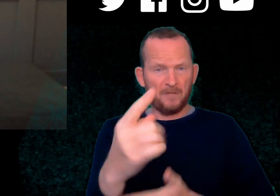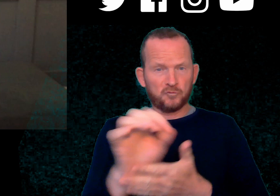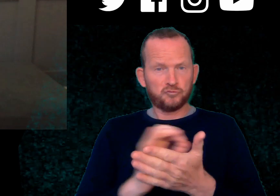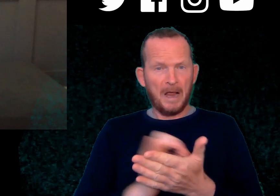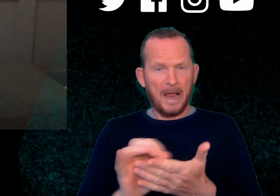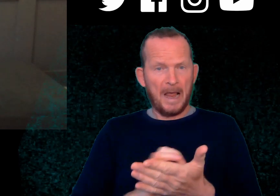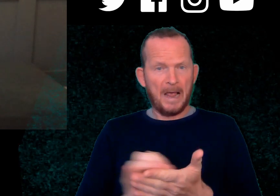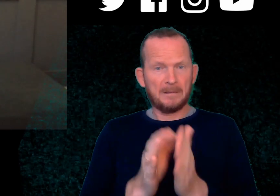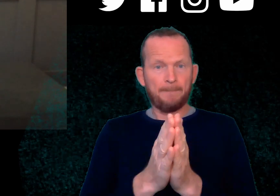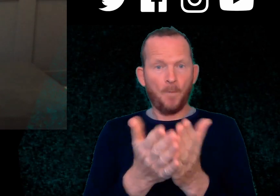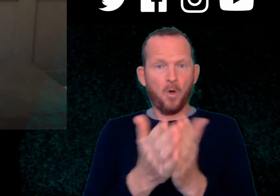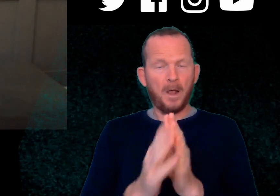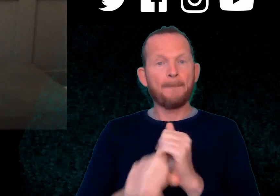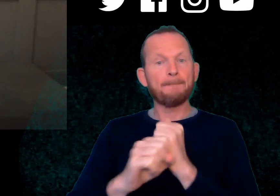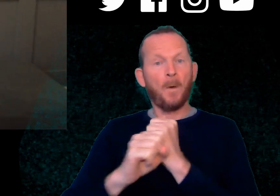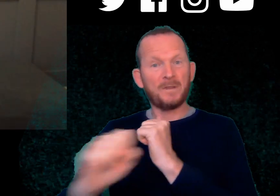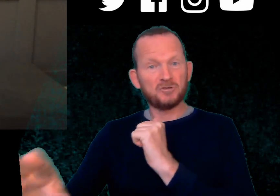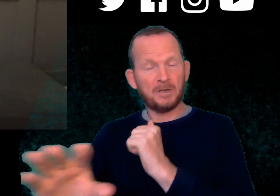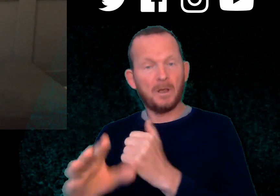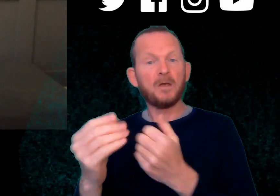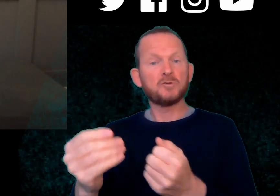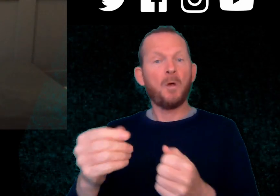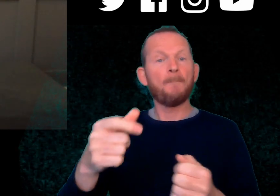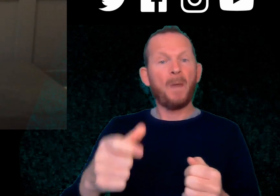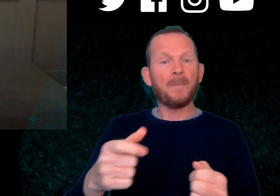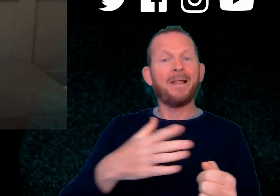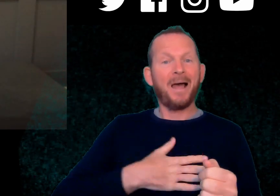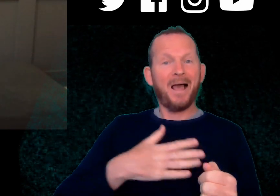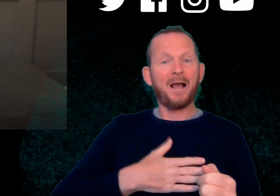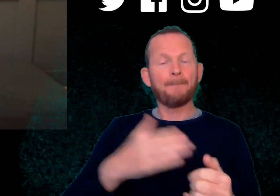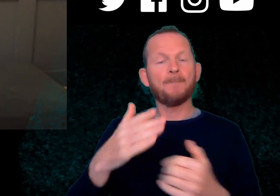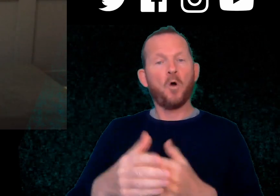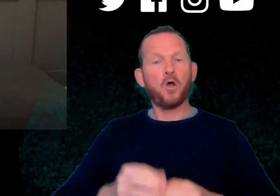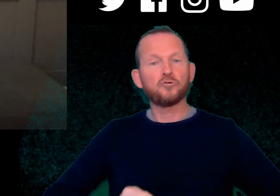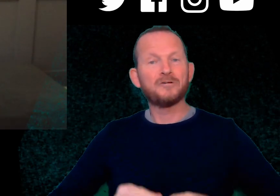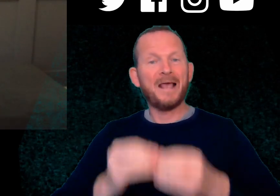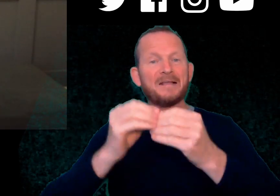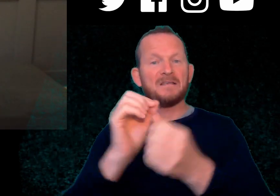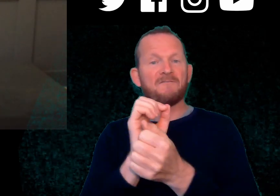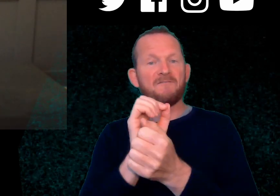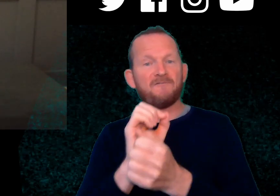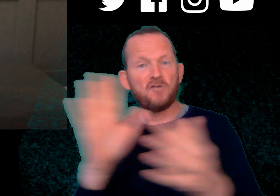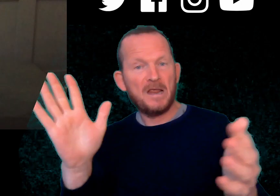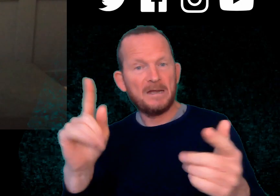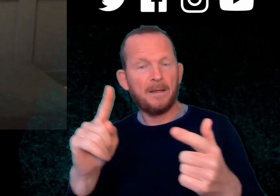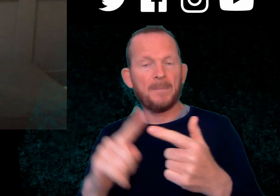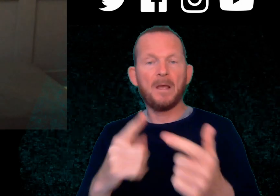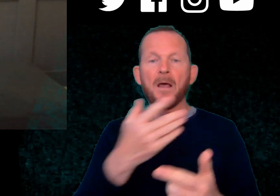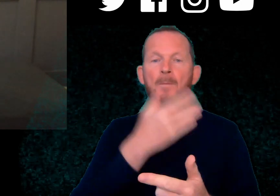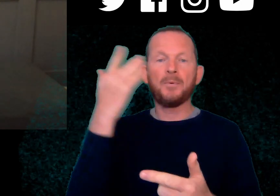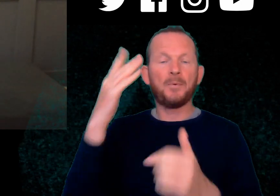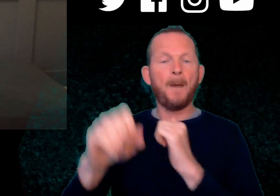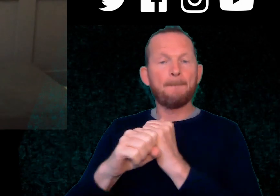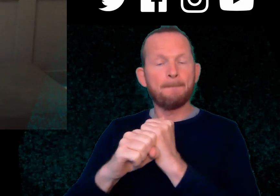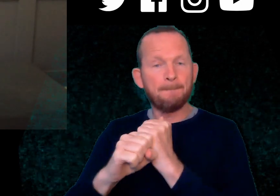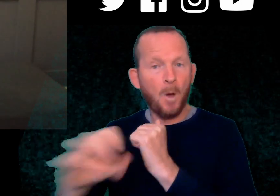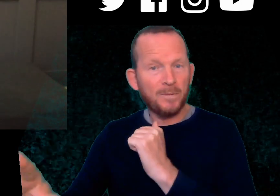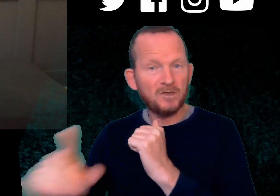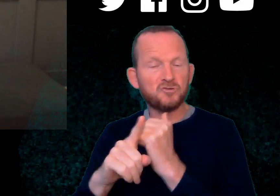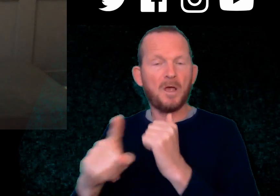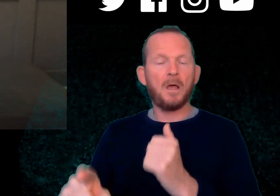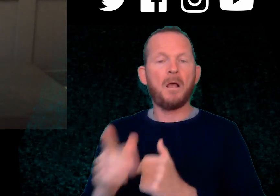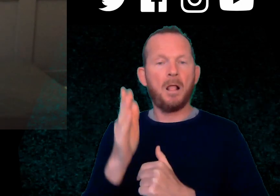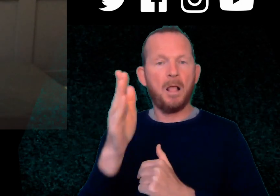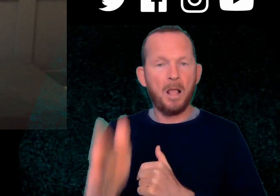book yourself and you publish it. Now some people prefer that as it gives you more creative freedom as an author because you've not got a publisher with their own vision